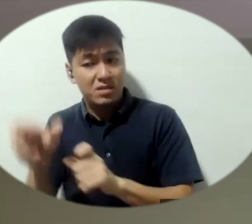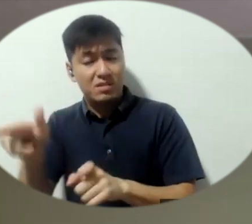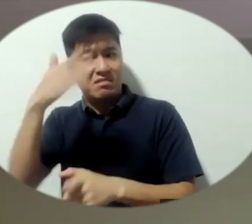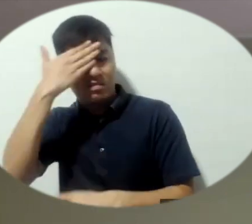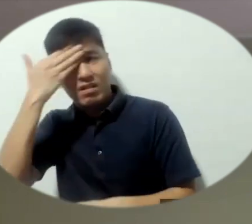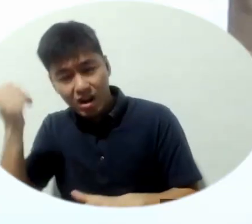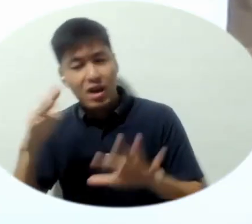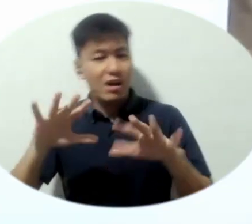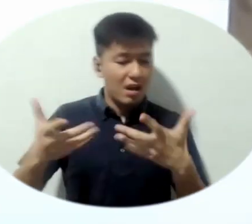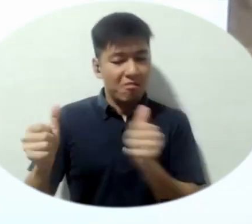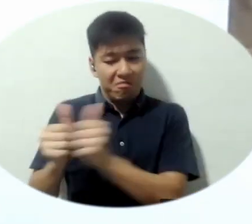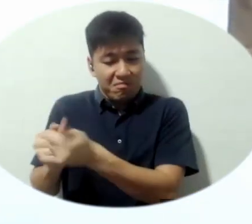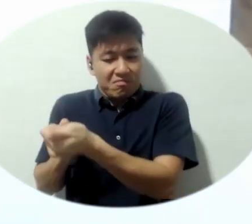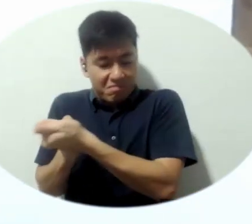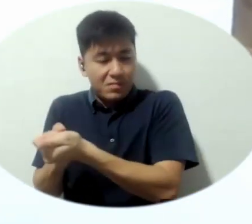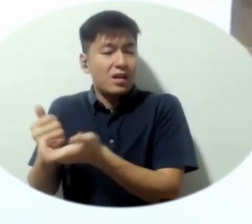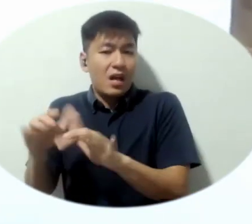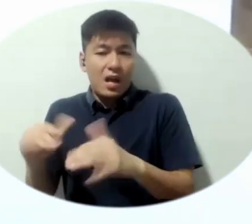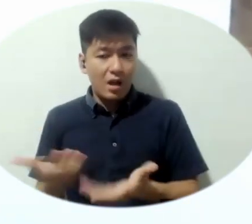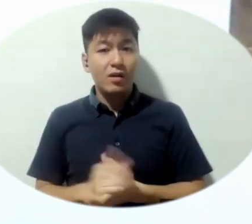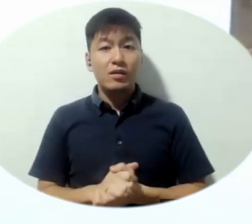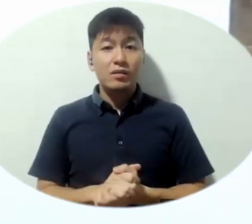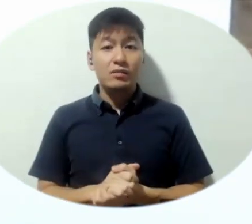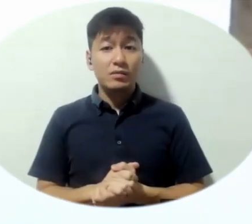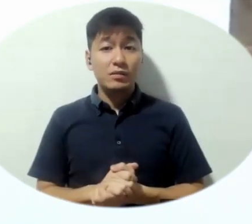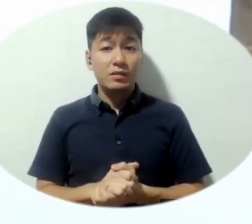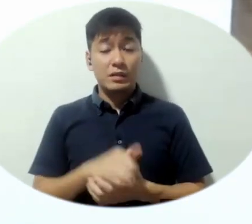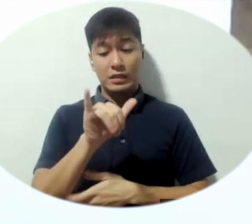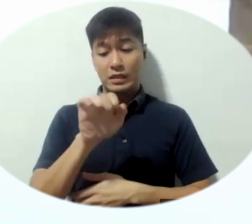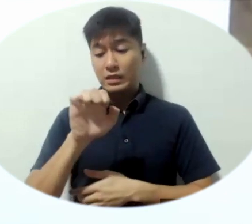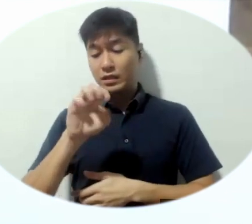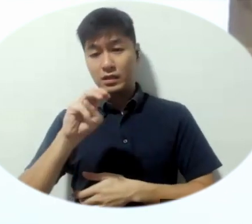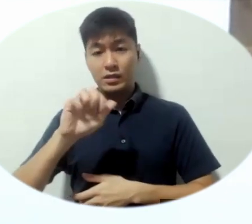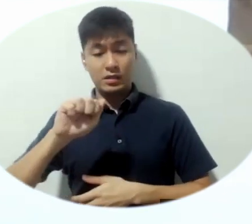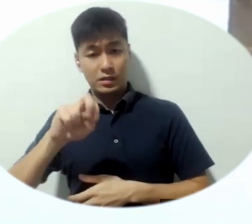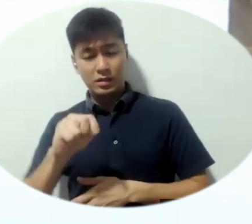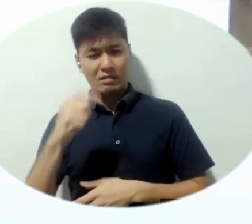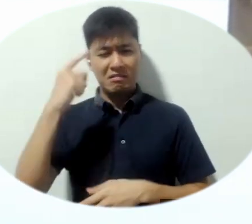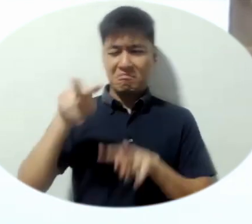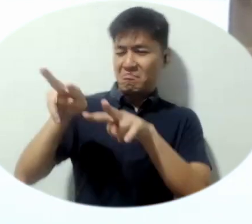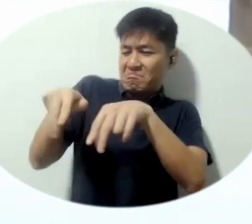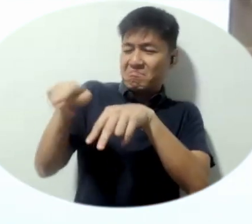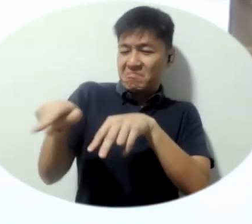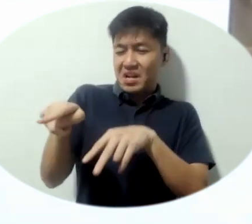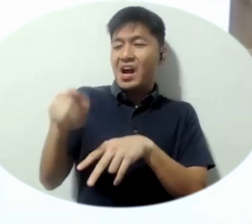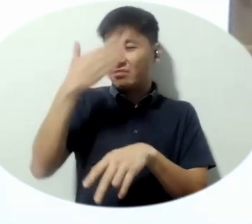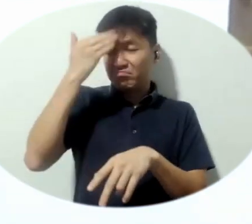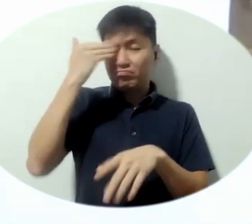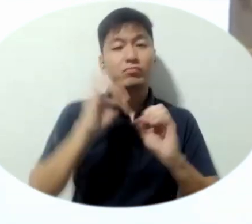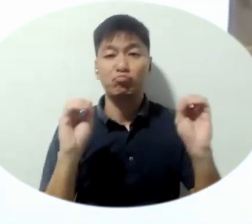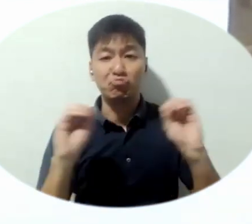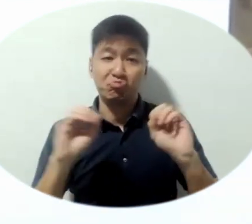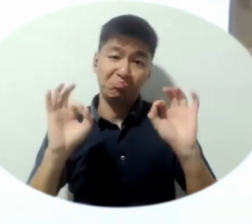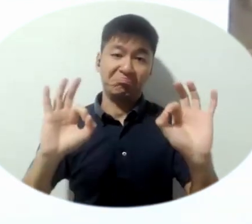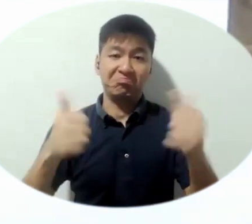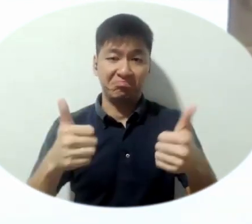unfortunately, the stigma is not strong in the Yemen. People here, they don't have things to hide,